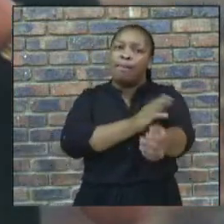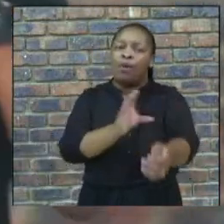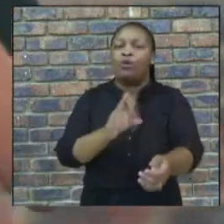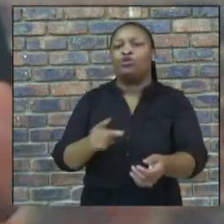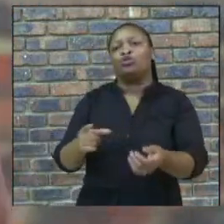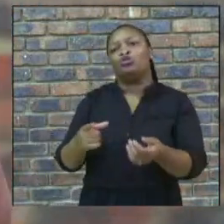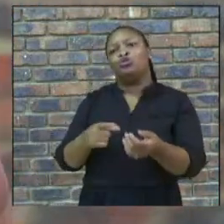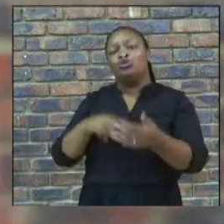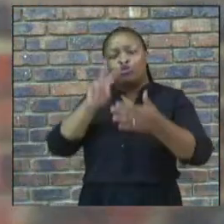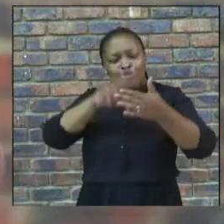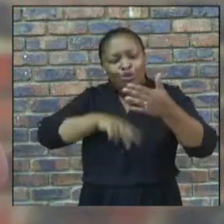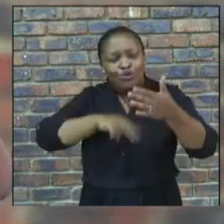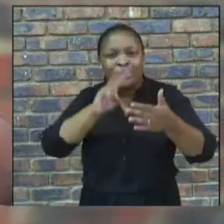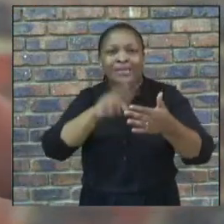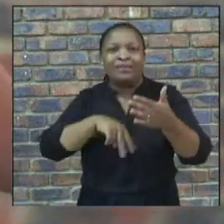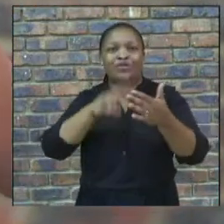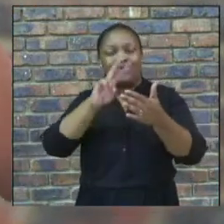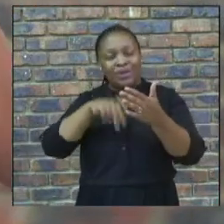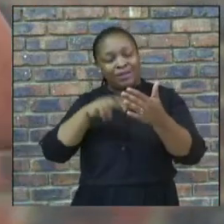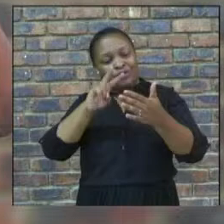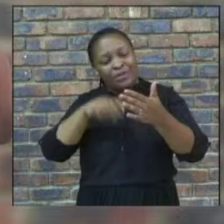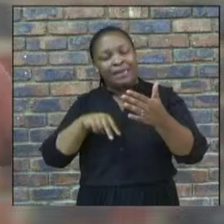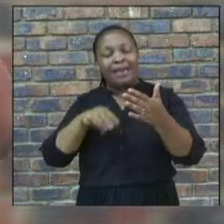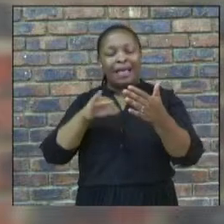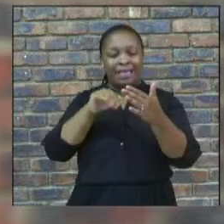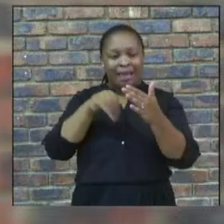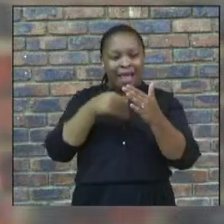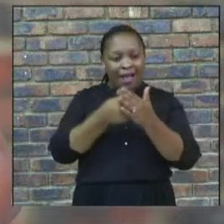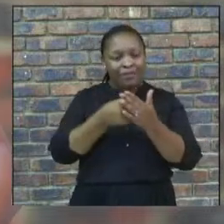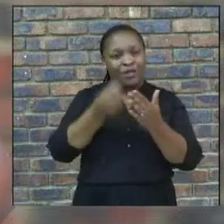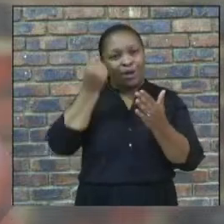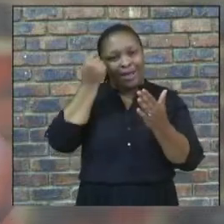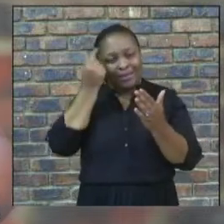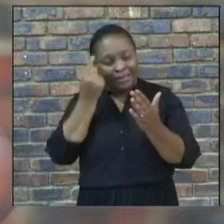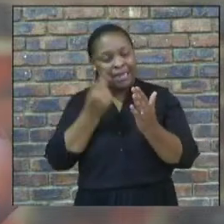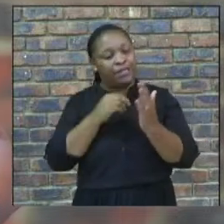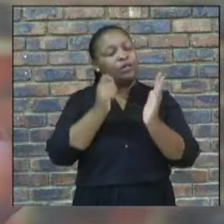written submissions. Meaning if there are additional points